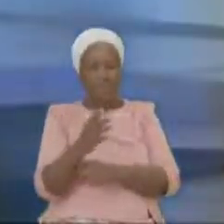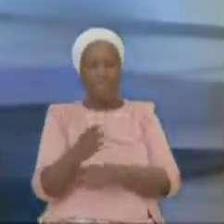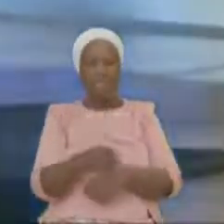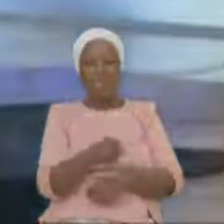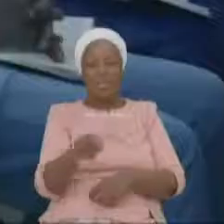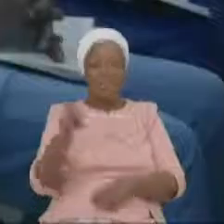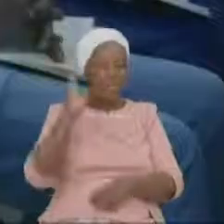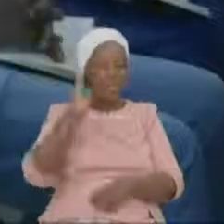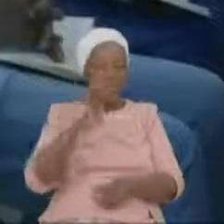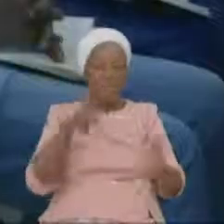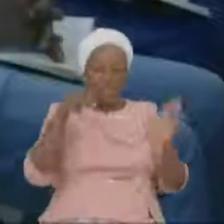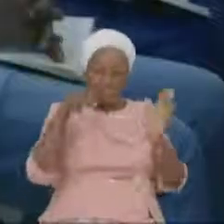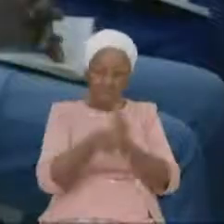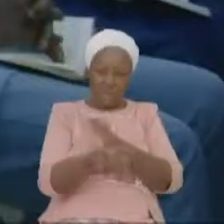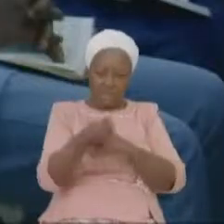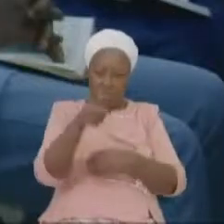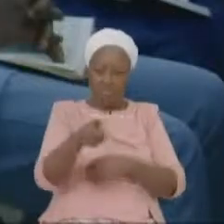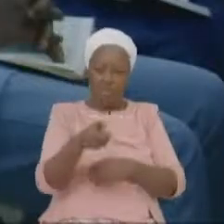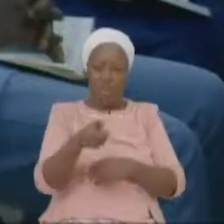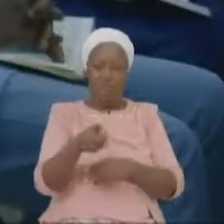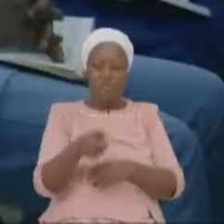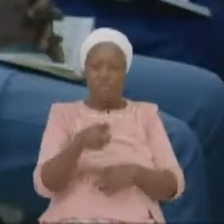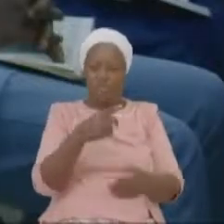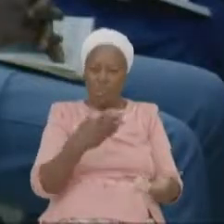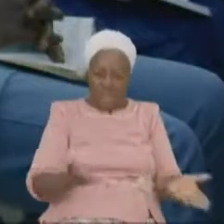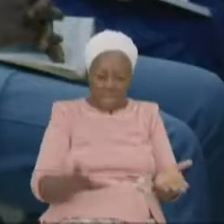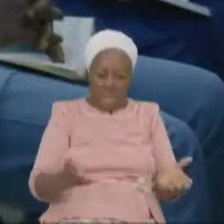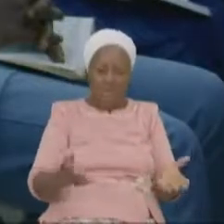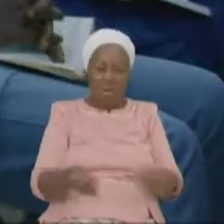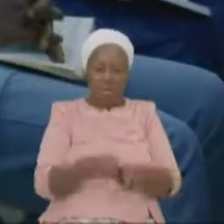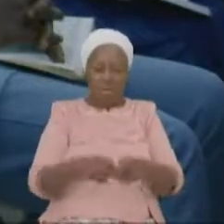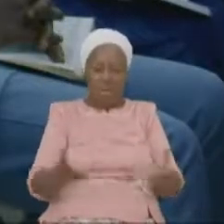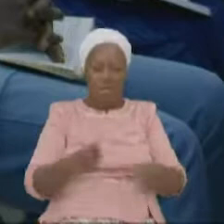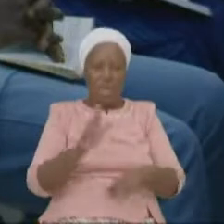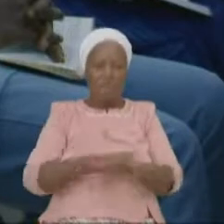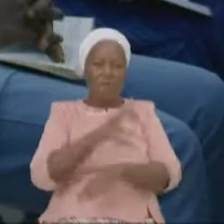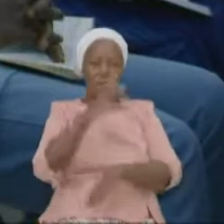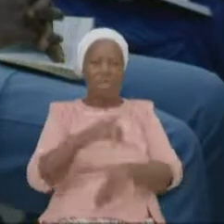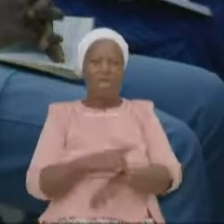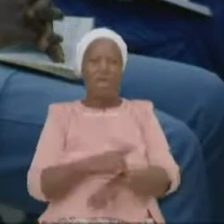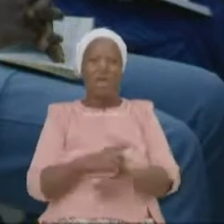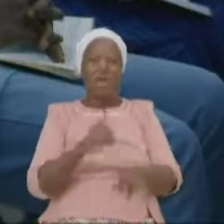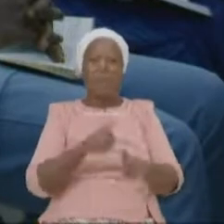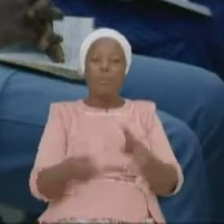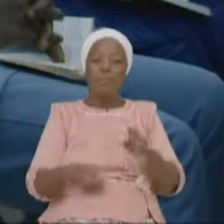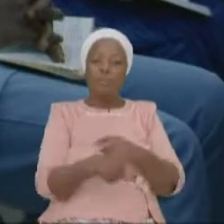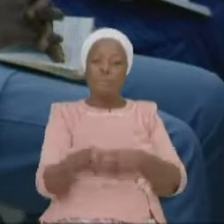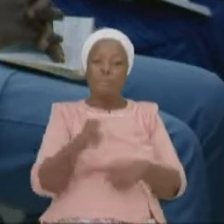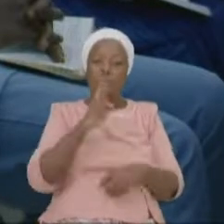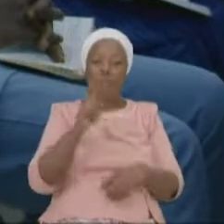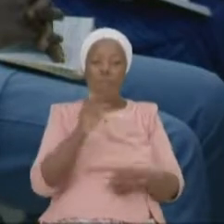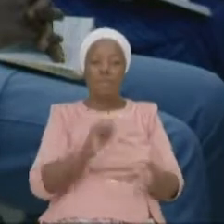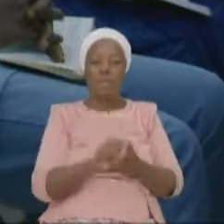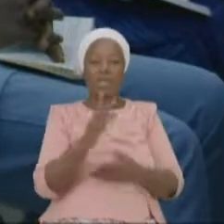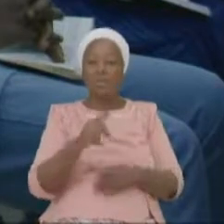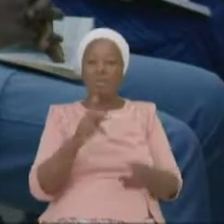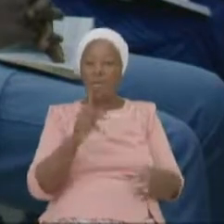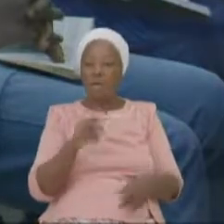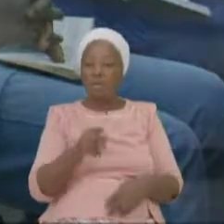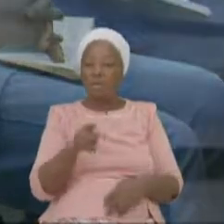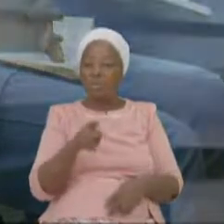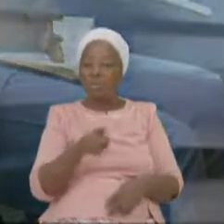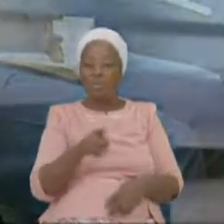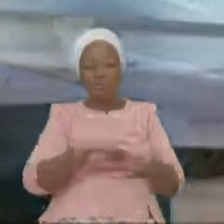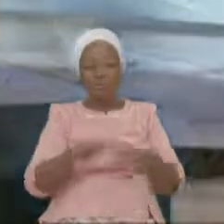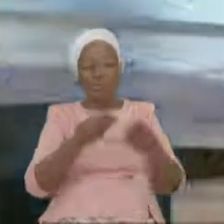kill you, even here on earth. But those are the ones you starve. You don't respond to them. You don't